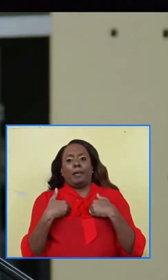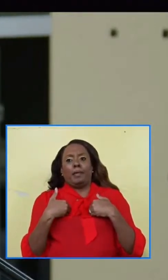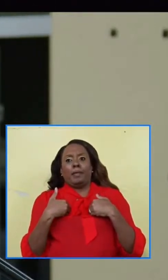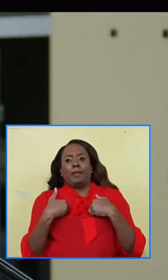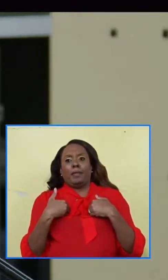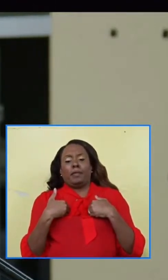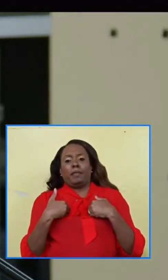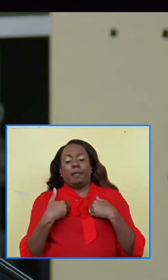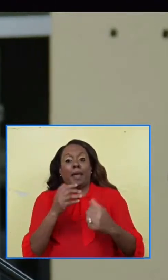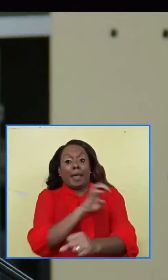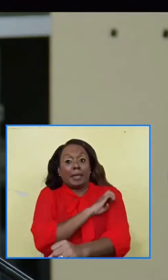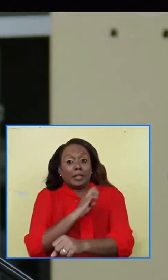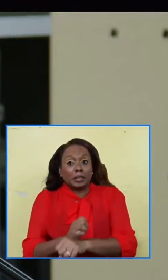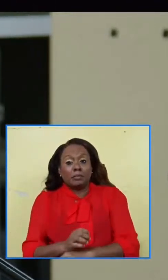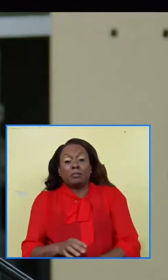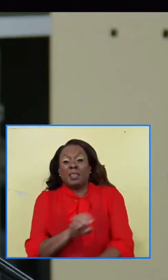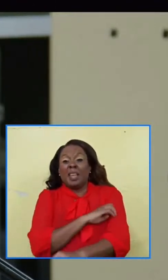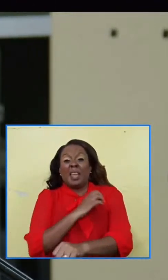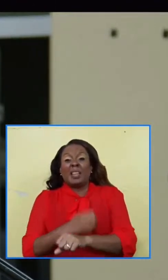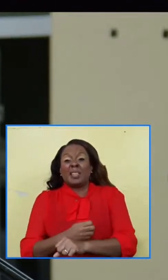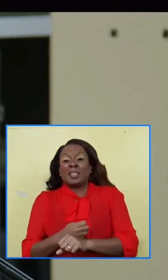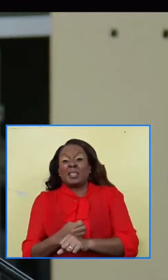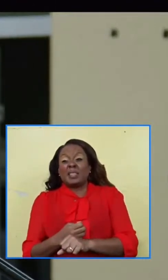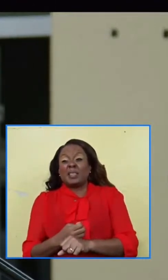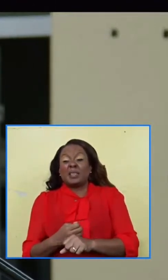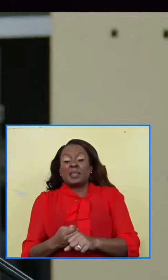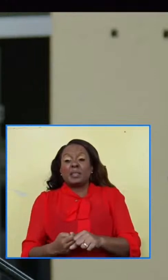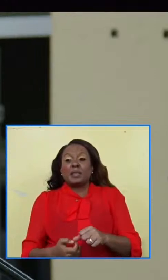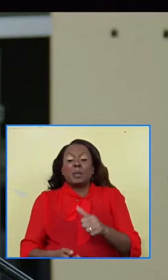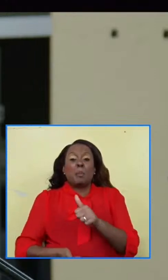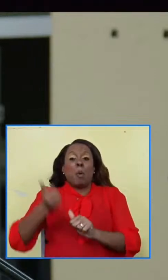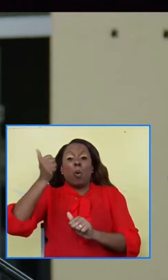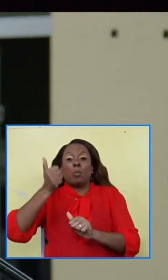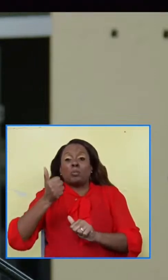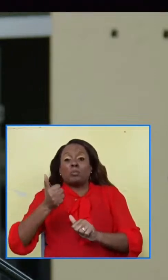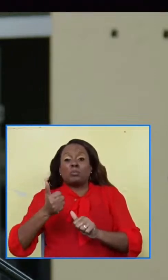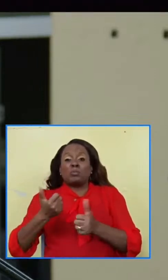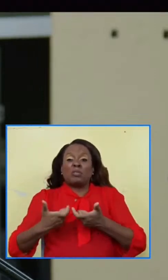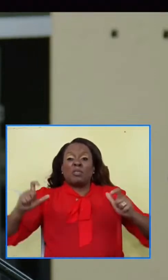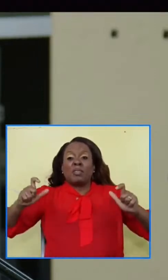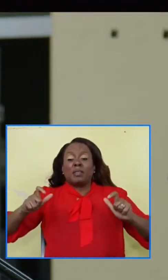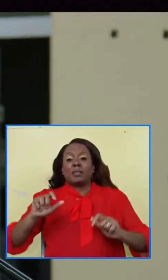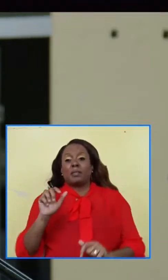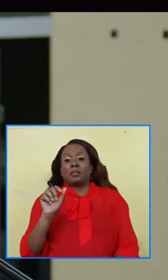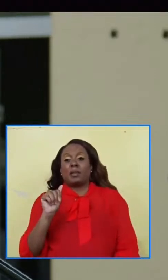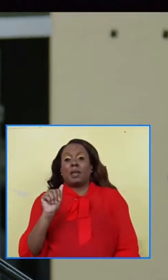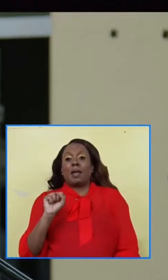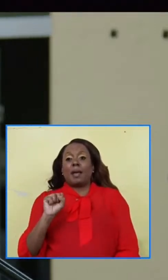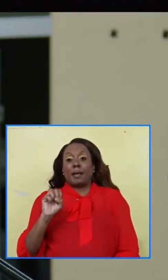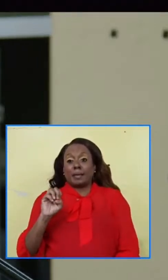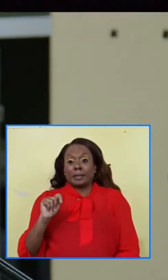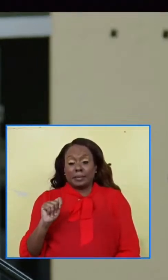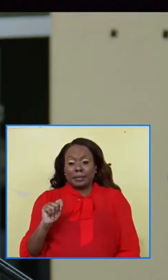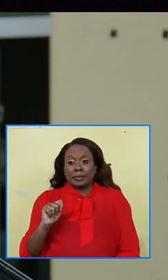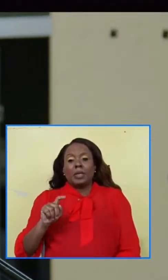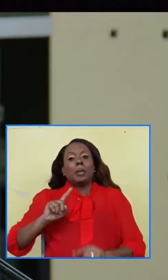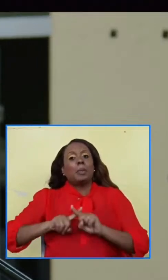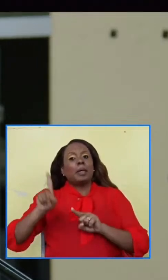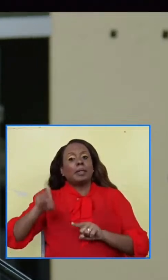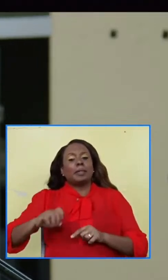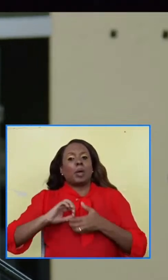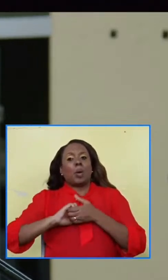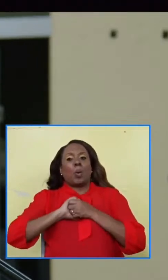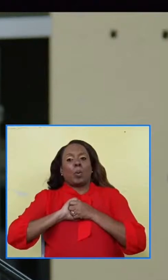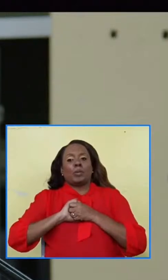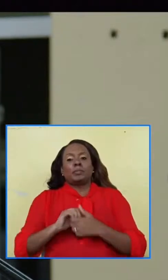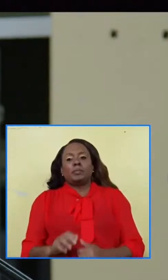greatest asset in the world, if you are going to own it. The NIS has